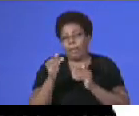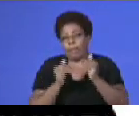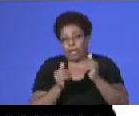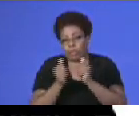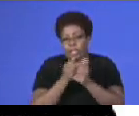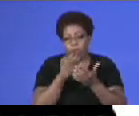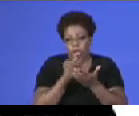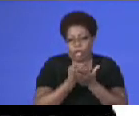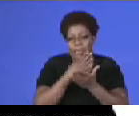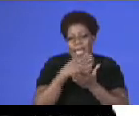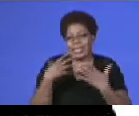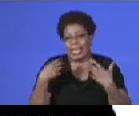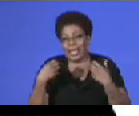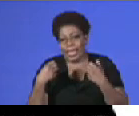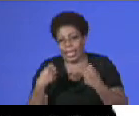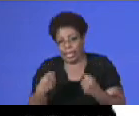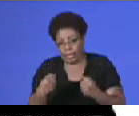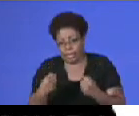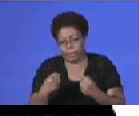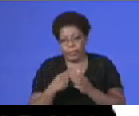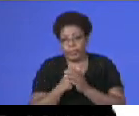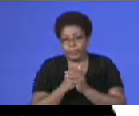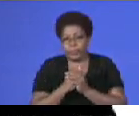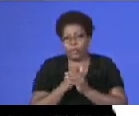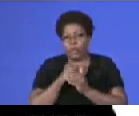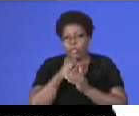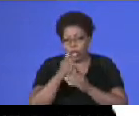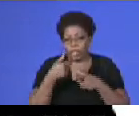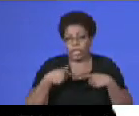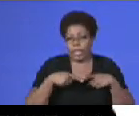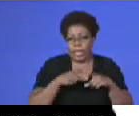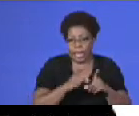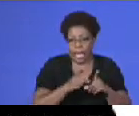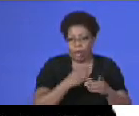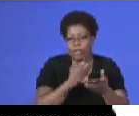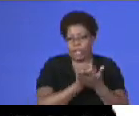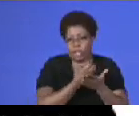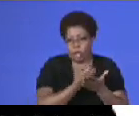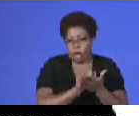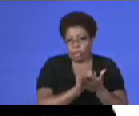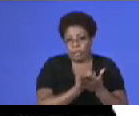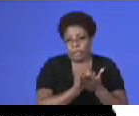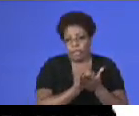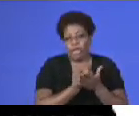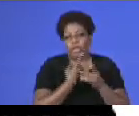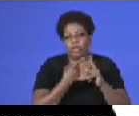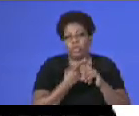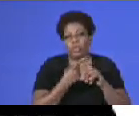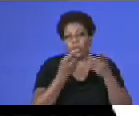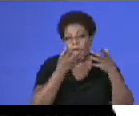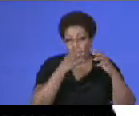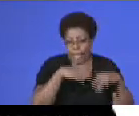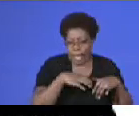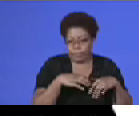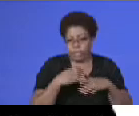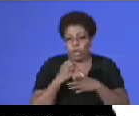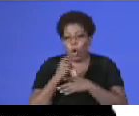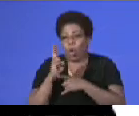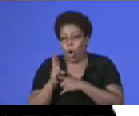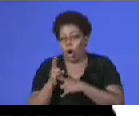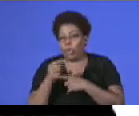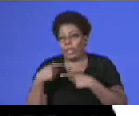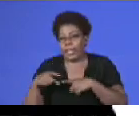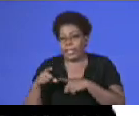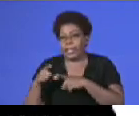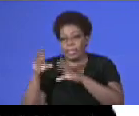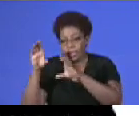economy and health. You must strike that balance. We would not allow our economy to completely collapse, nor will we allow our citizens